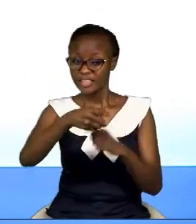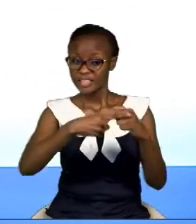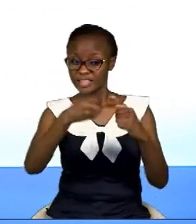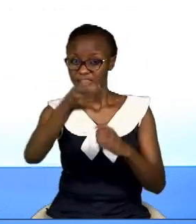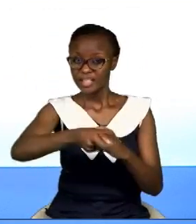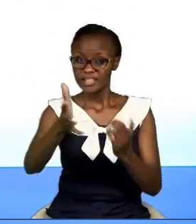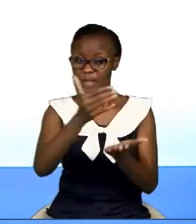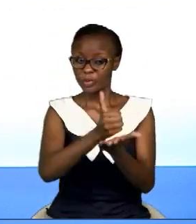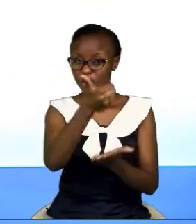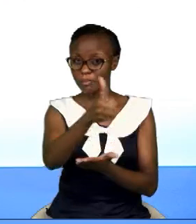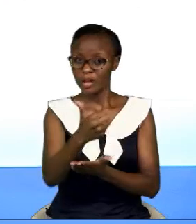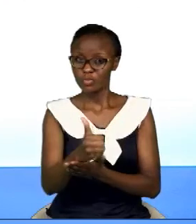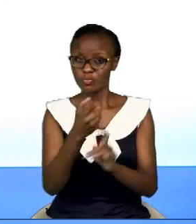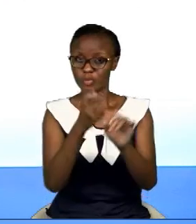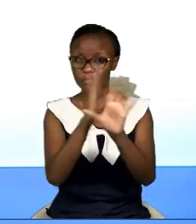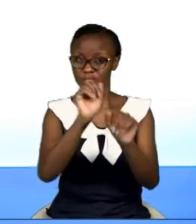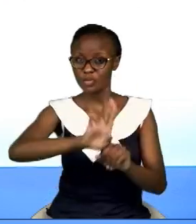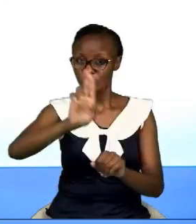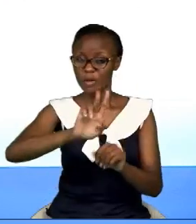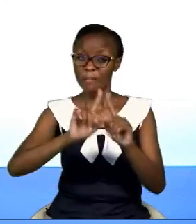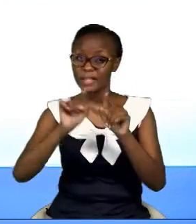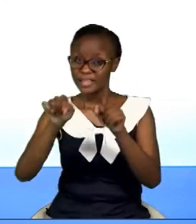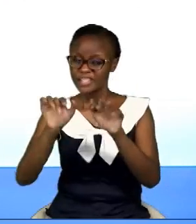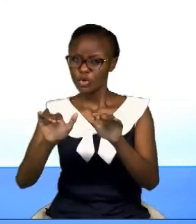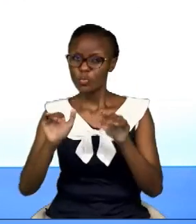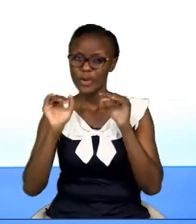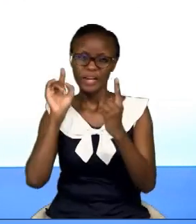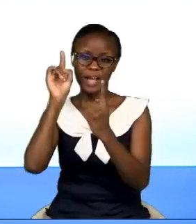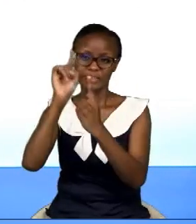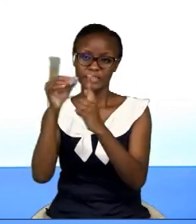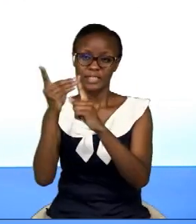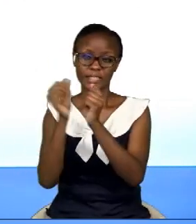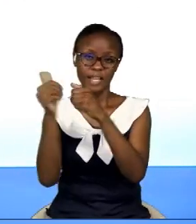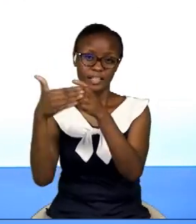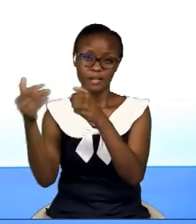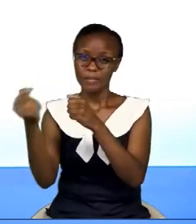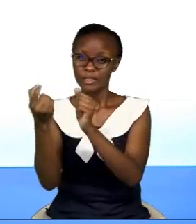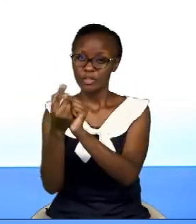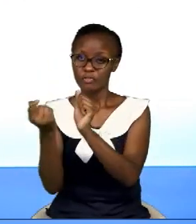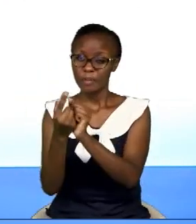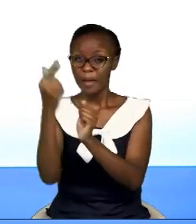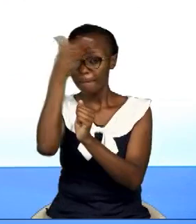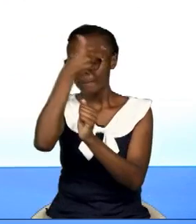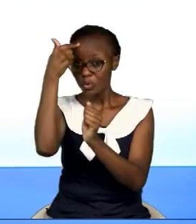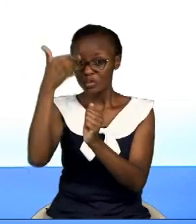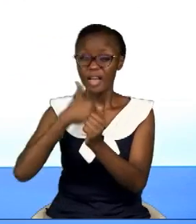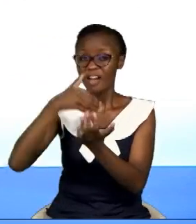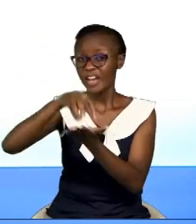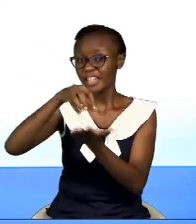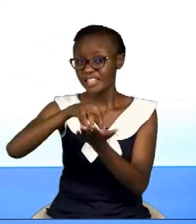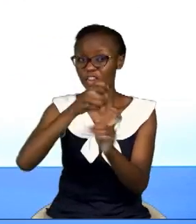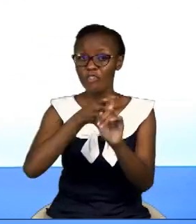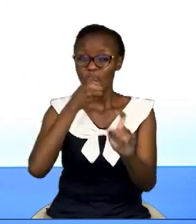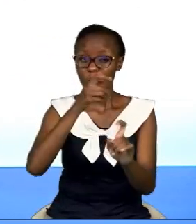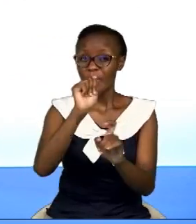judges. The order will remain in force until November 19th, when the court is expected to give a ruling following an appeal that was lodged by the President to the Attorney